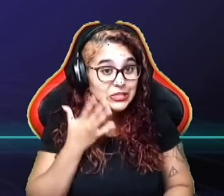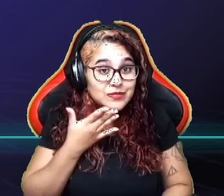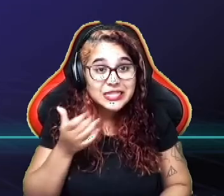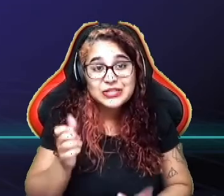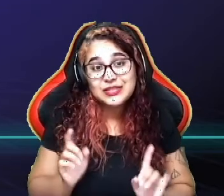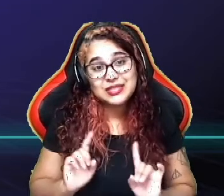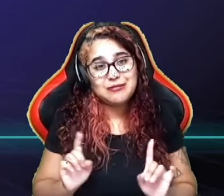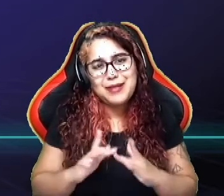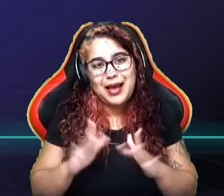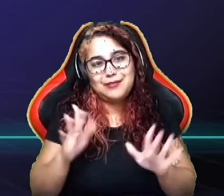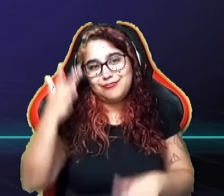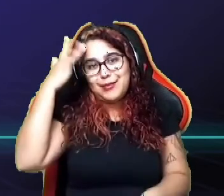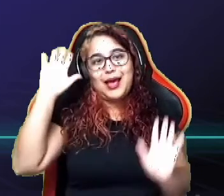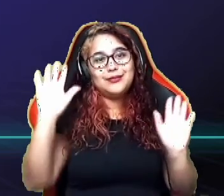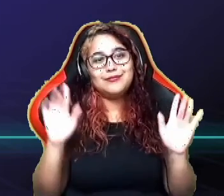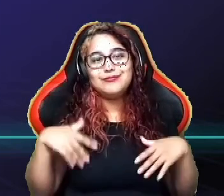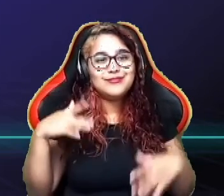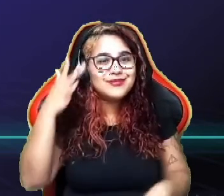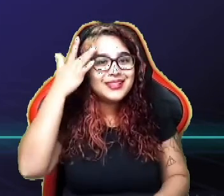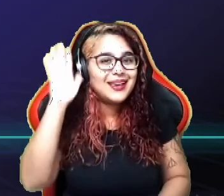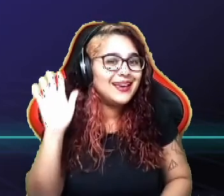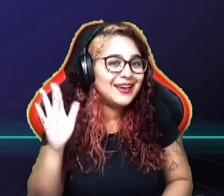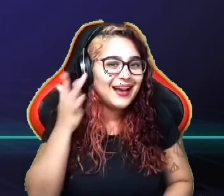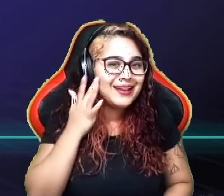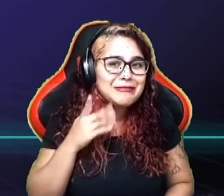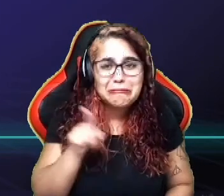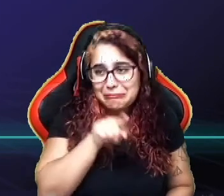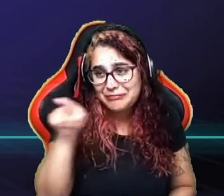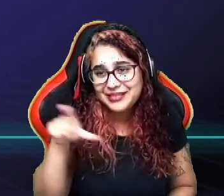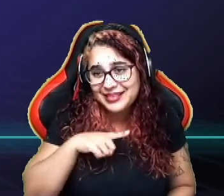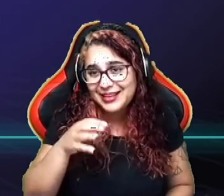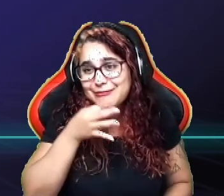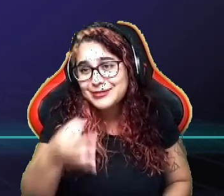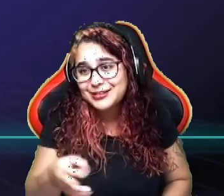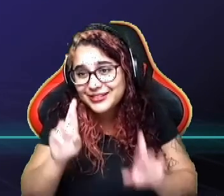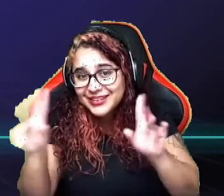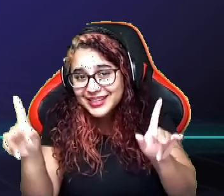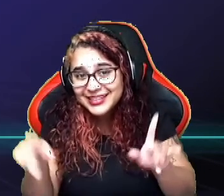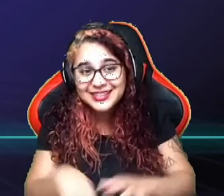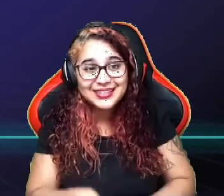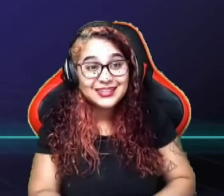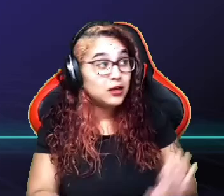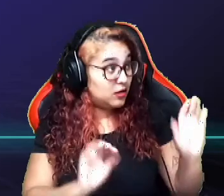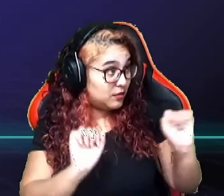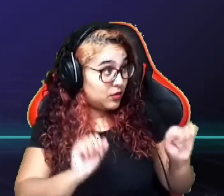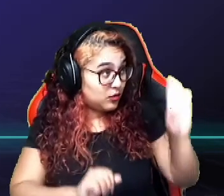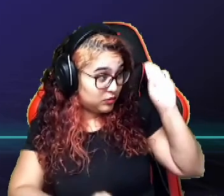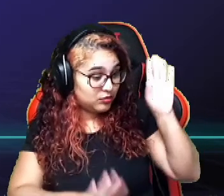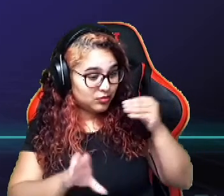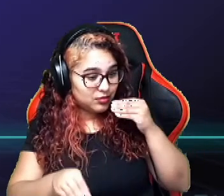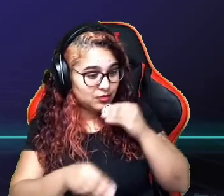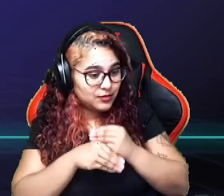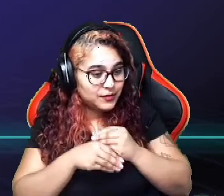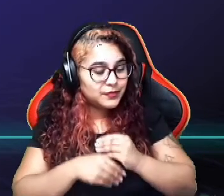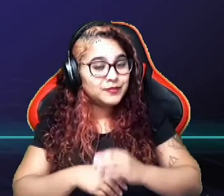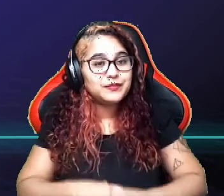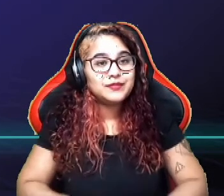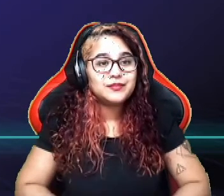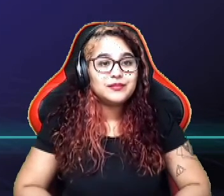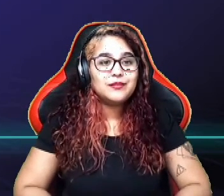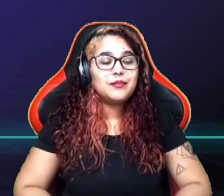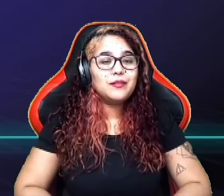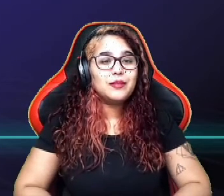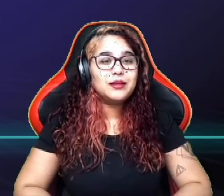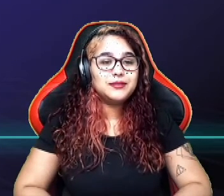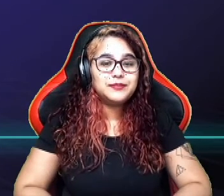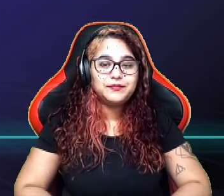format or build retro games. I don't think that's the way, but maybe Marcus and Felipe have a different view. I may